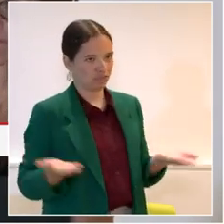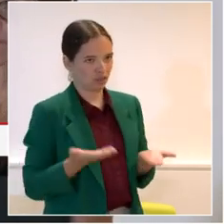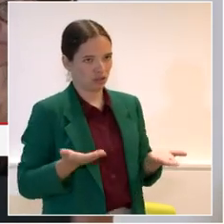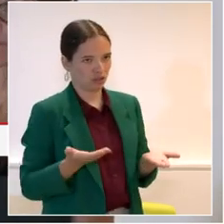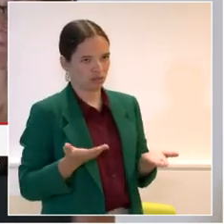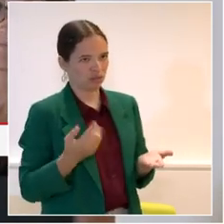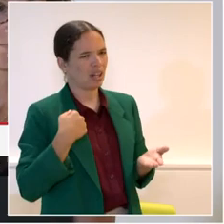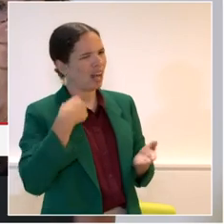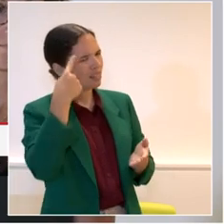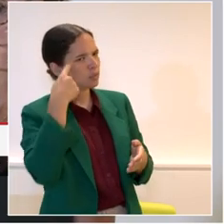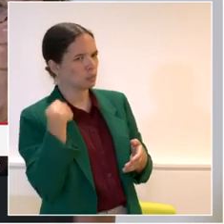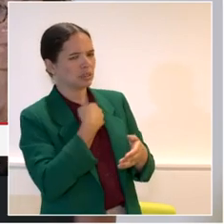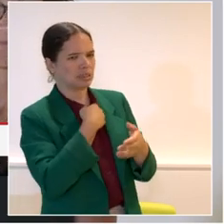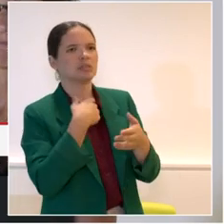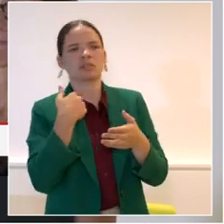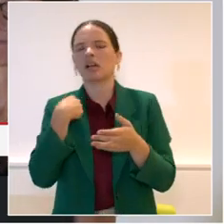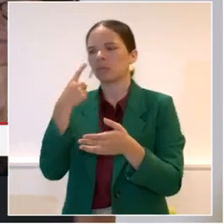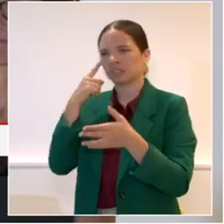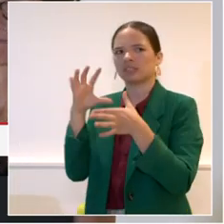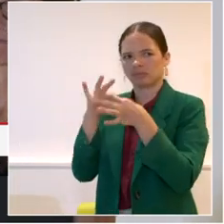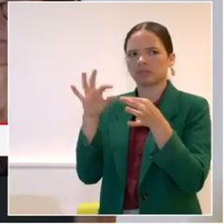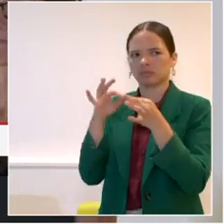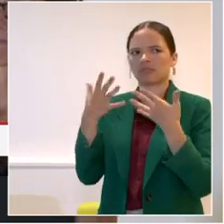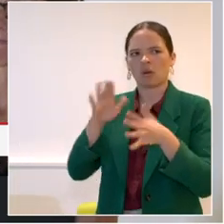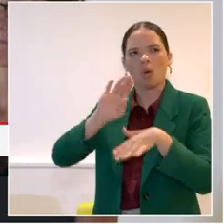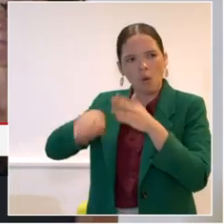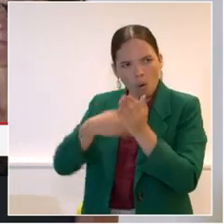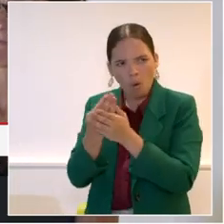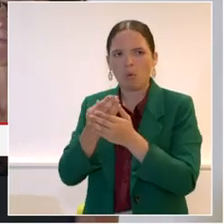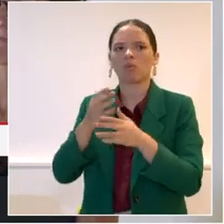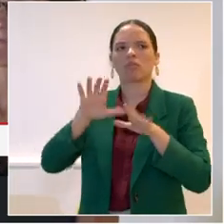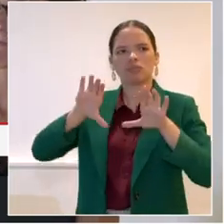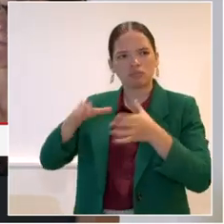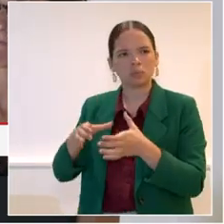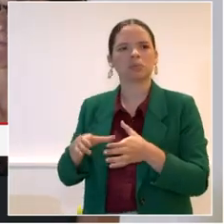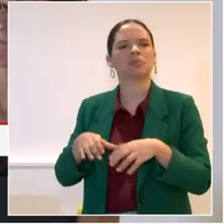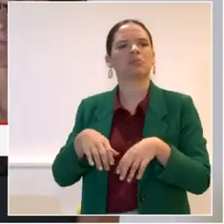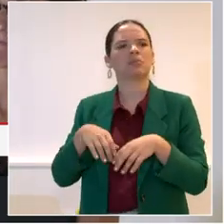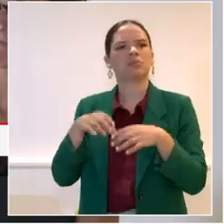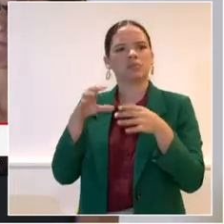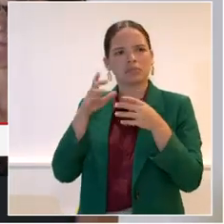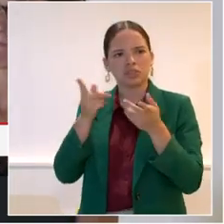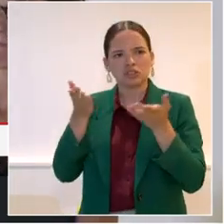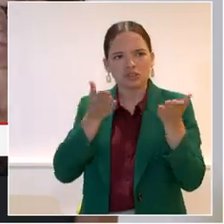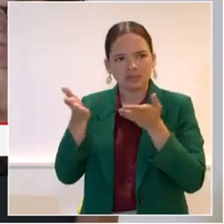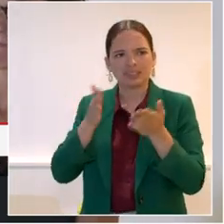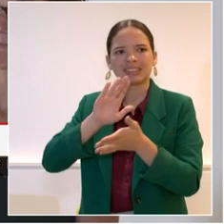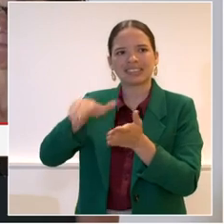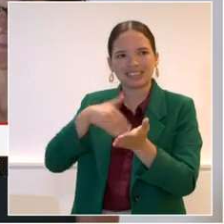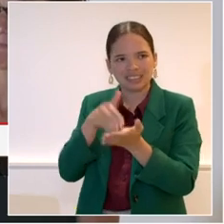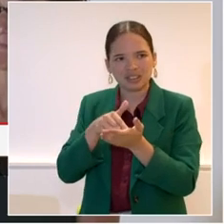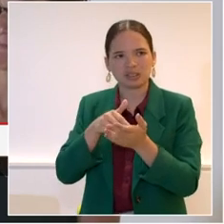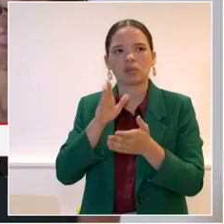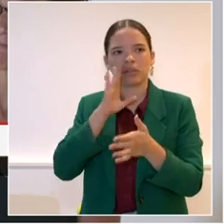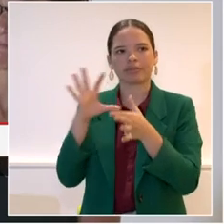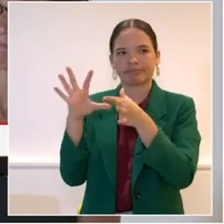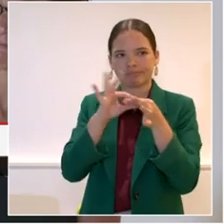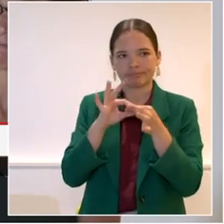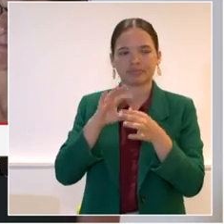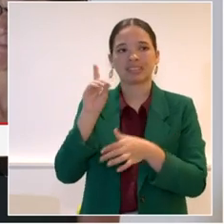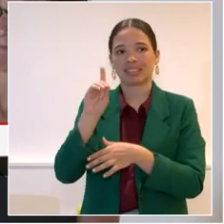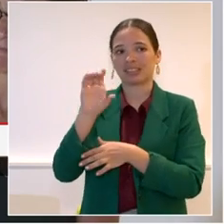about. We've been talking about all of those groups in our announcement today. This service center and connections to